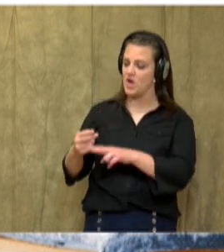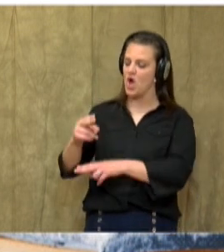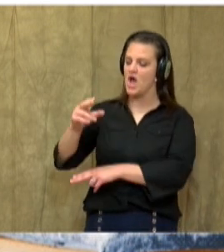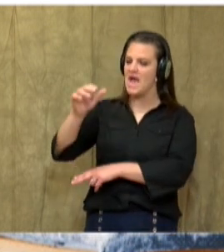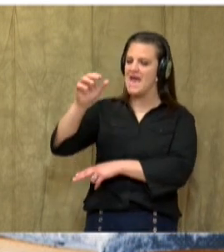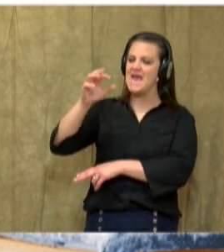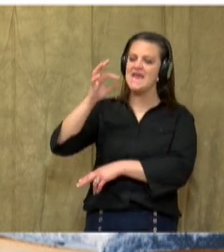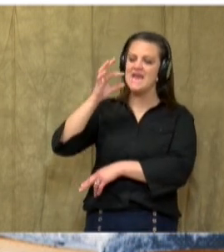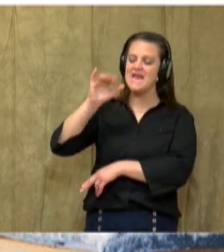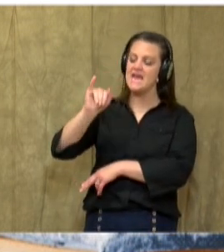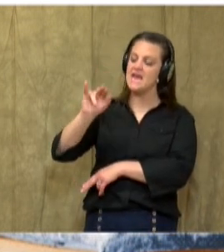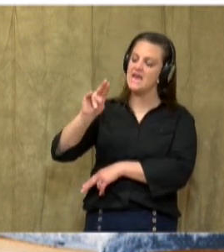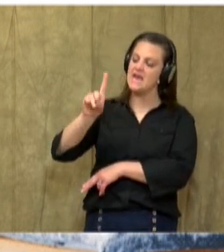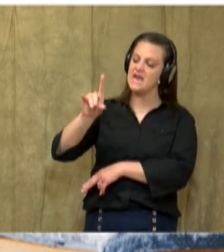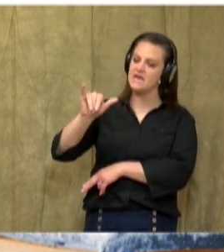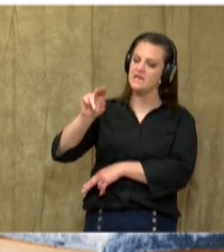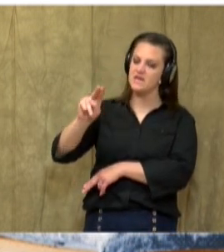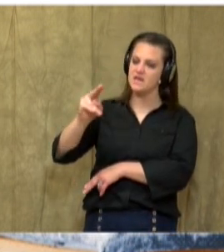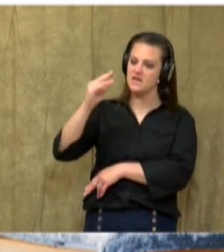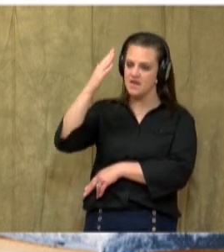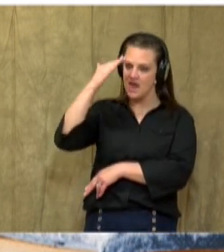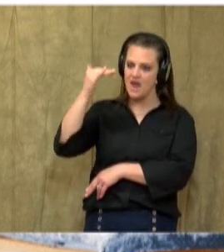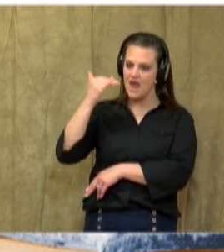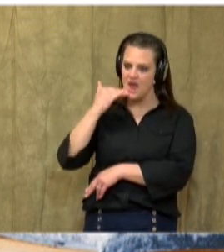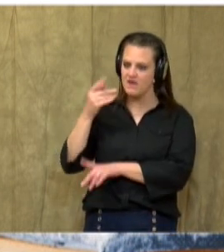Indian head penny, dated